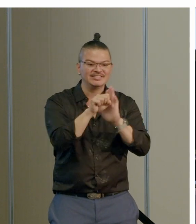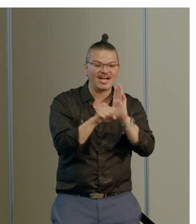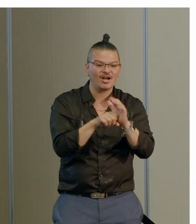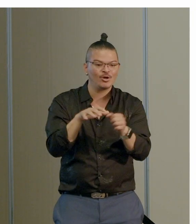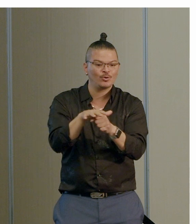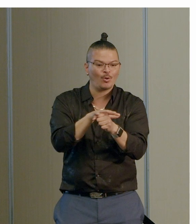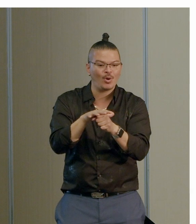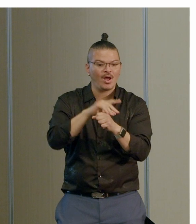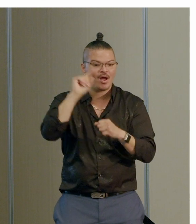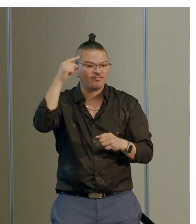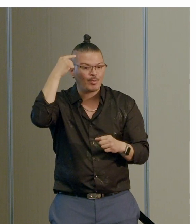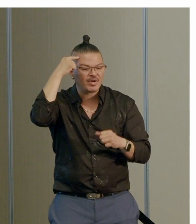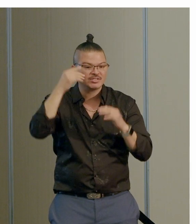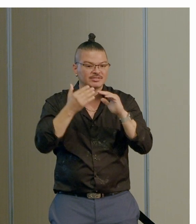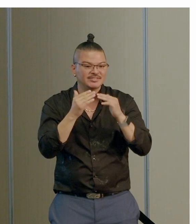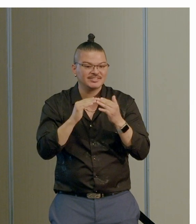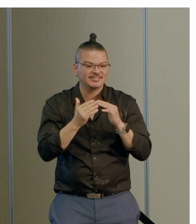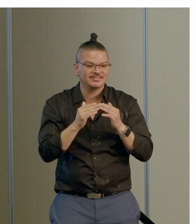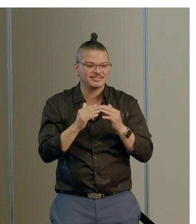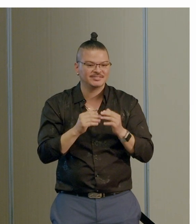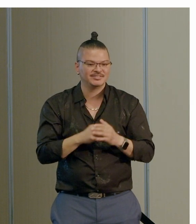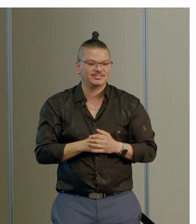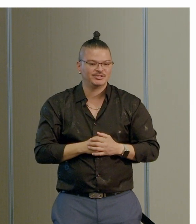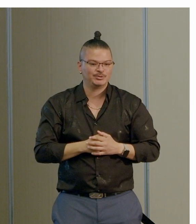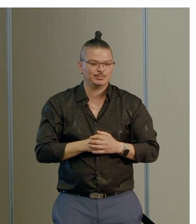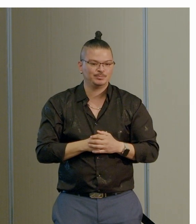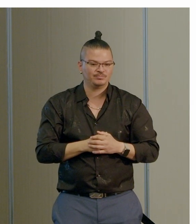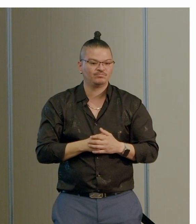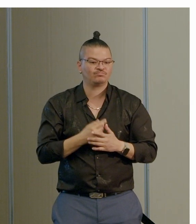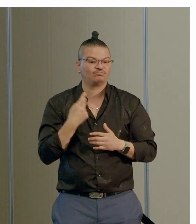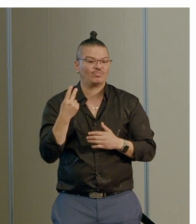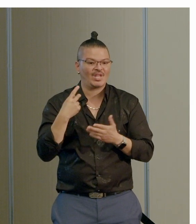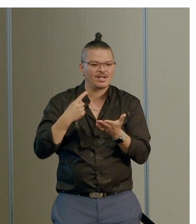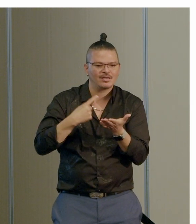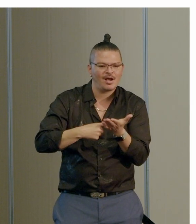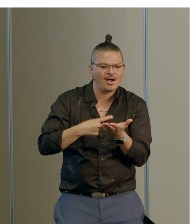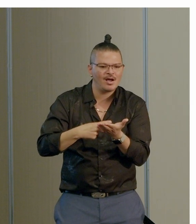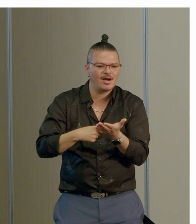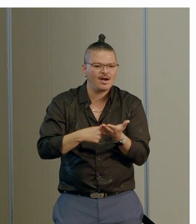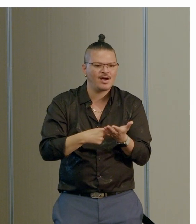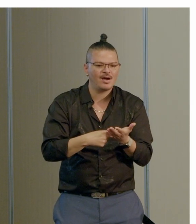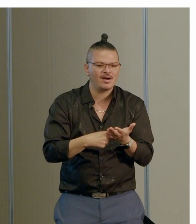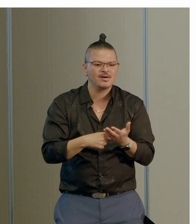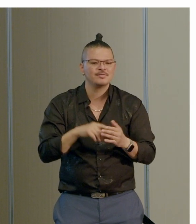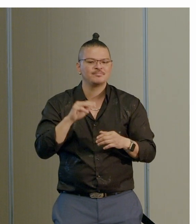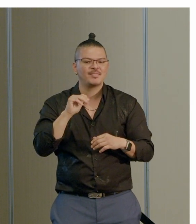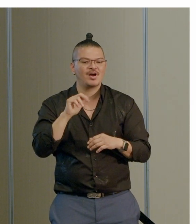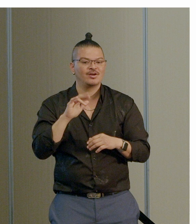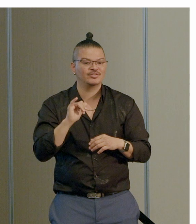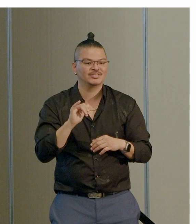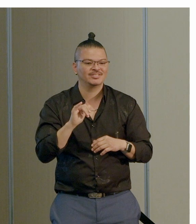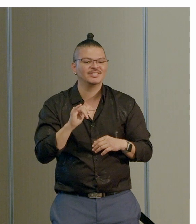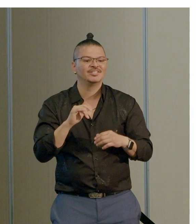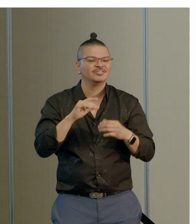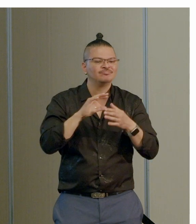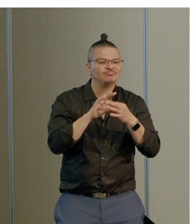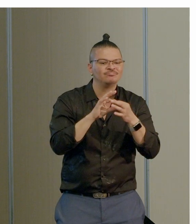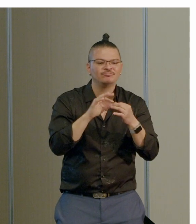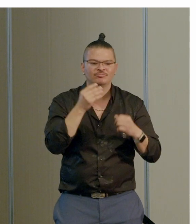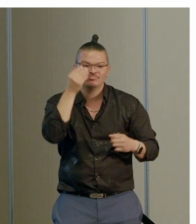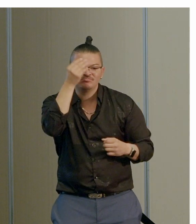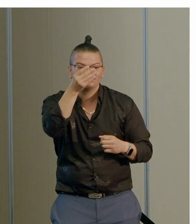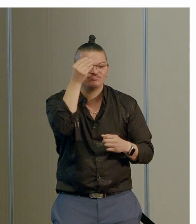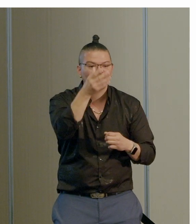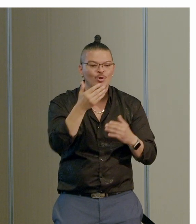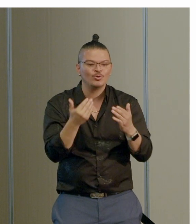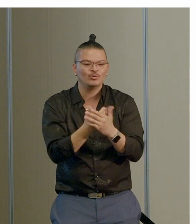fantastic. So not only did we talk about this, and Mary talking about her newly forming and